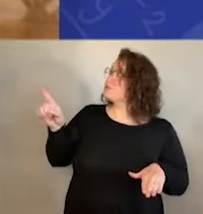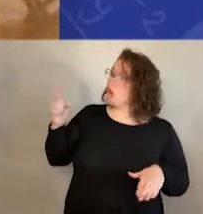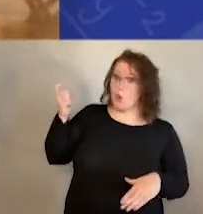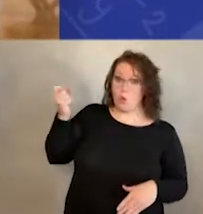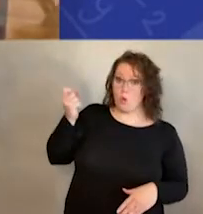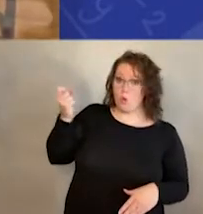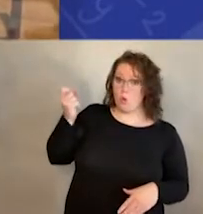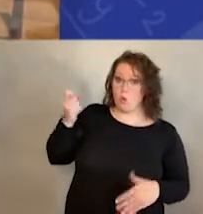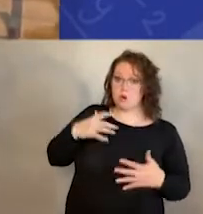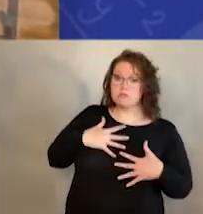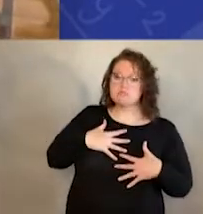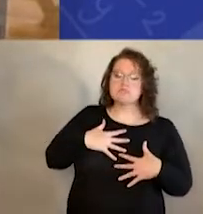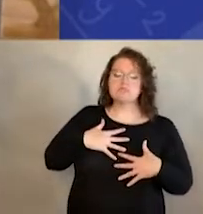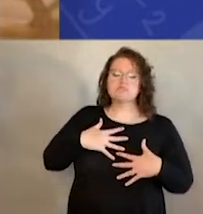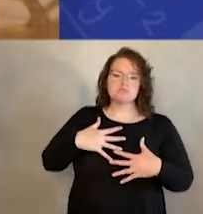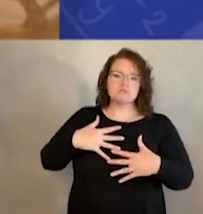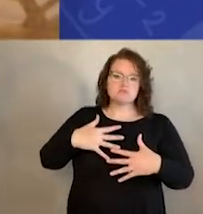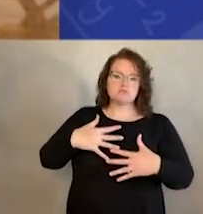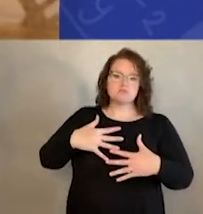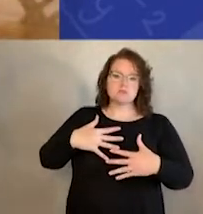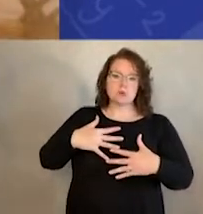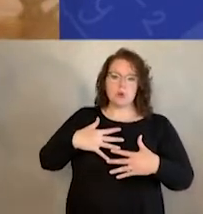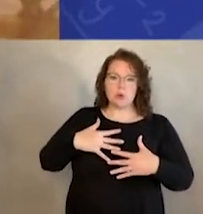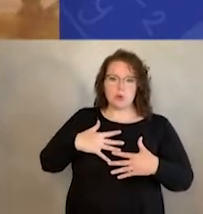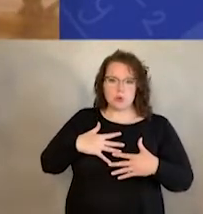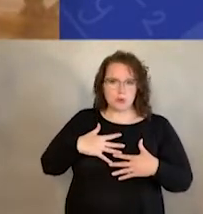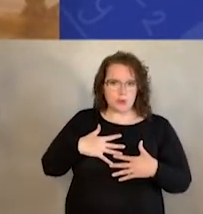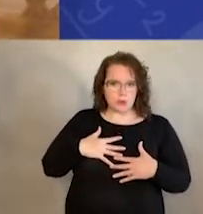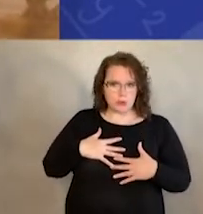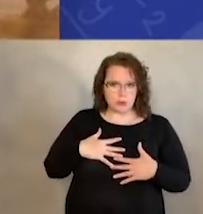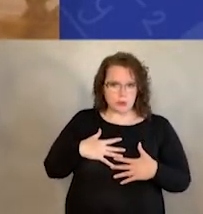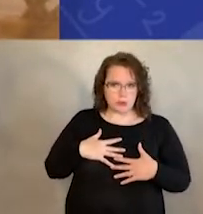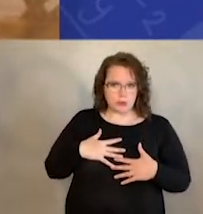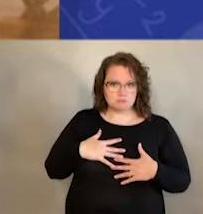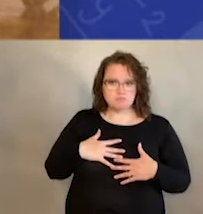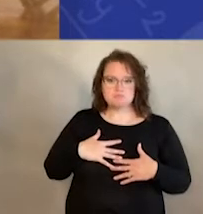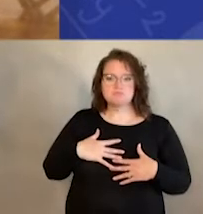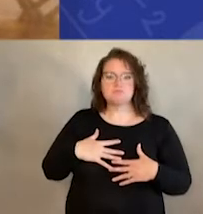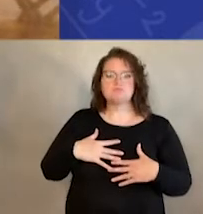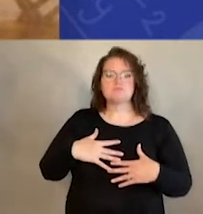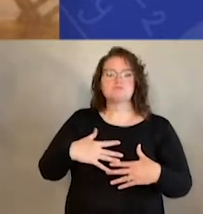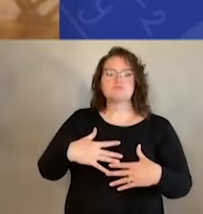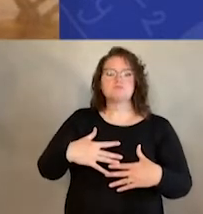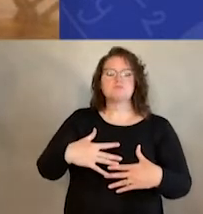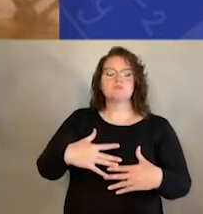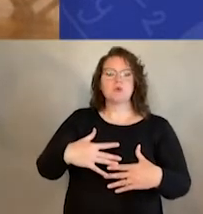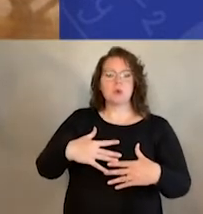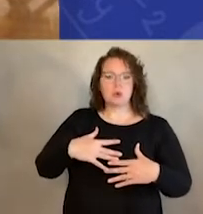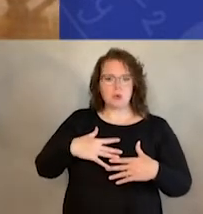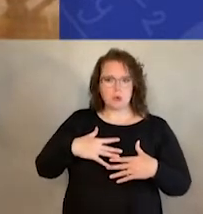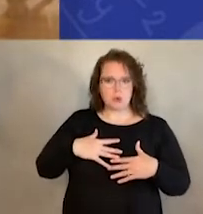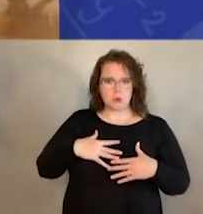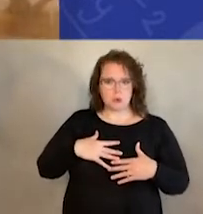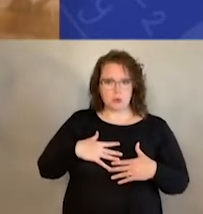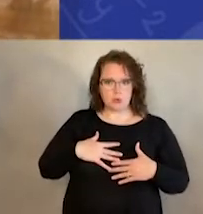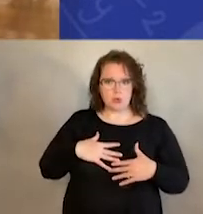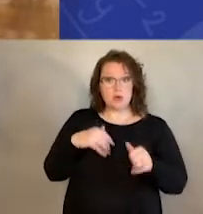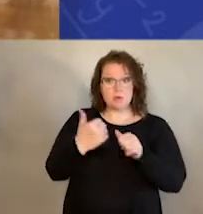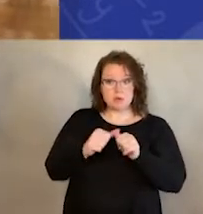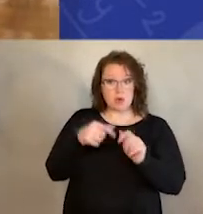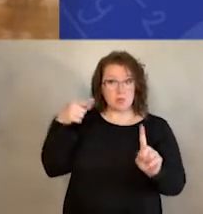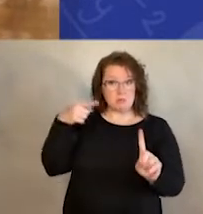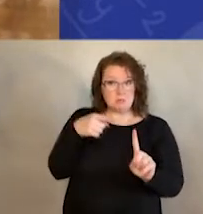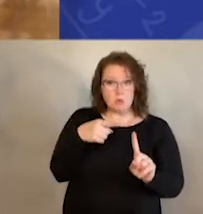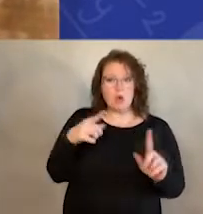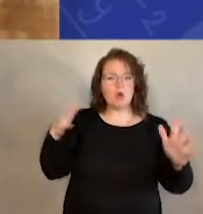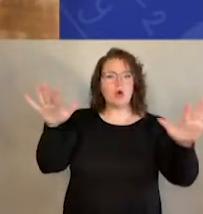going to hold this position. Try to keep it, working on that breathing. Remember, this is a relaxation technique. We're trying to stretch our body